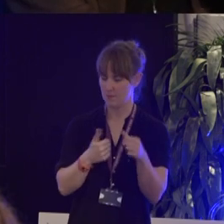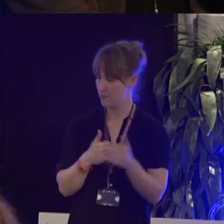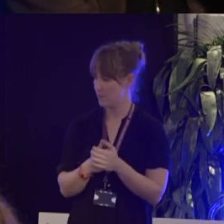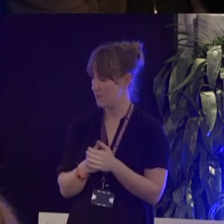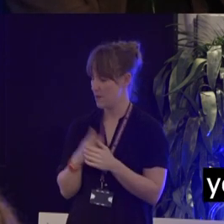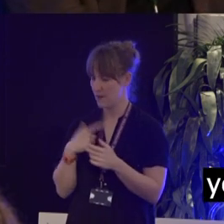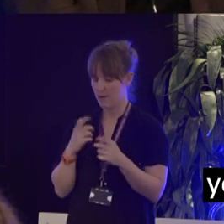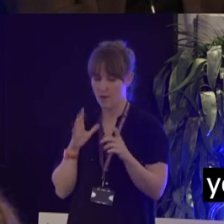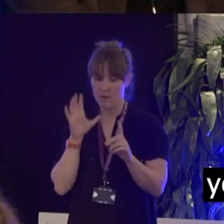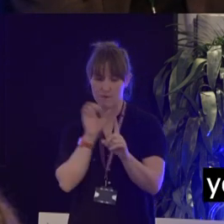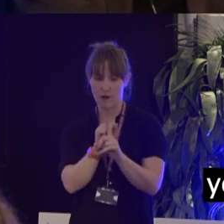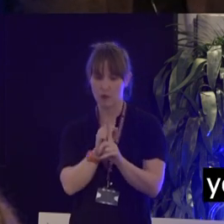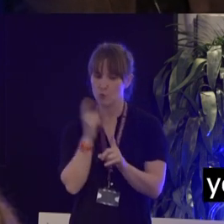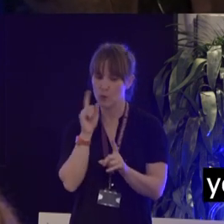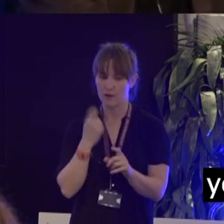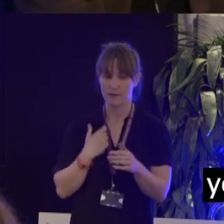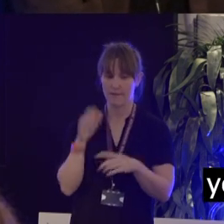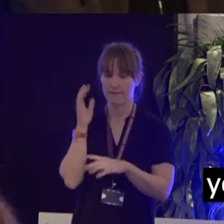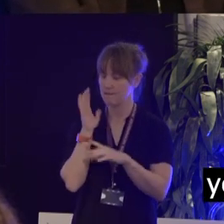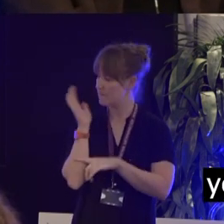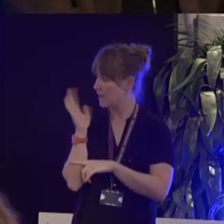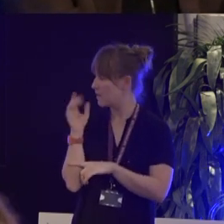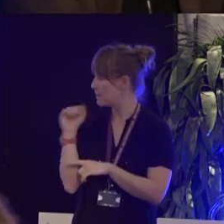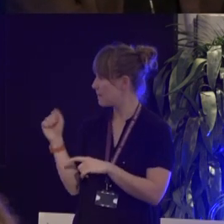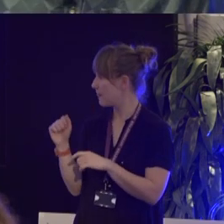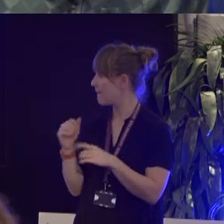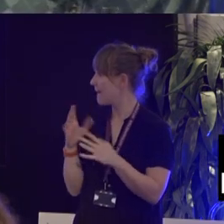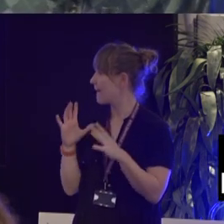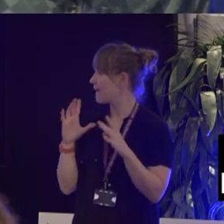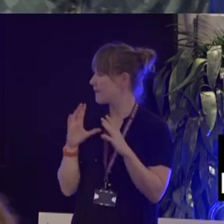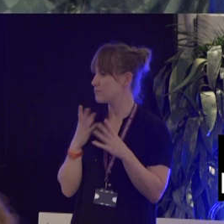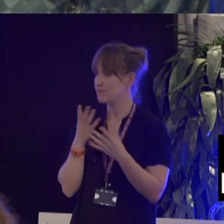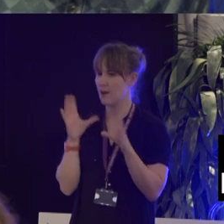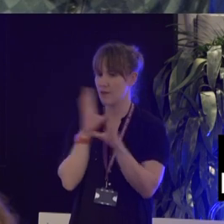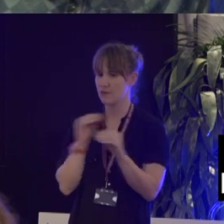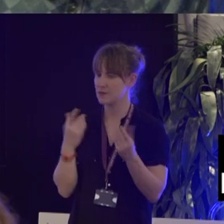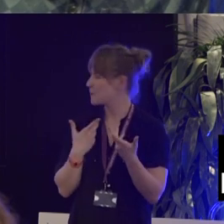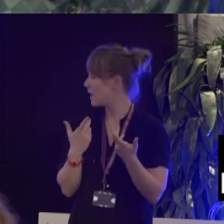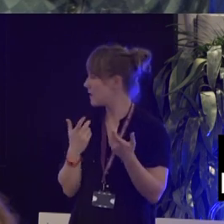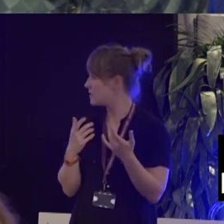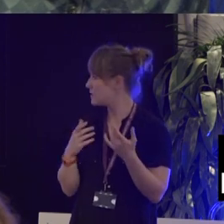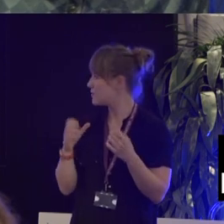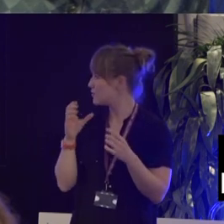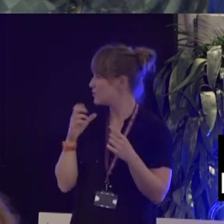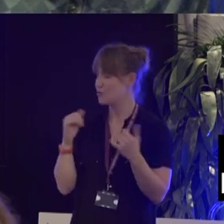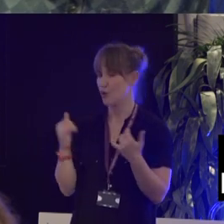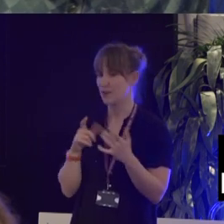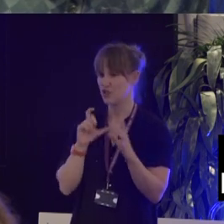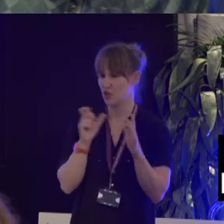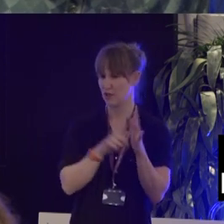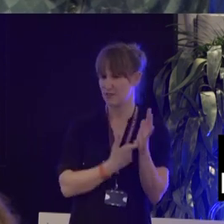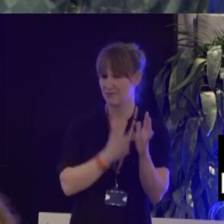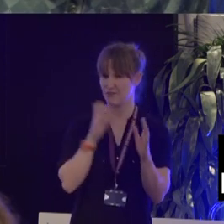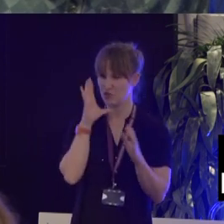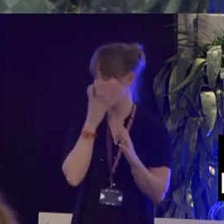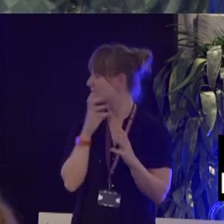film you made, which is The Invisible Circus? Yeah. Yeah, it's an Invisible Circus, no dress rehearsal,